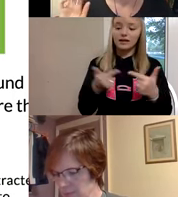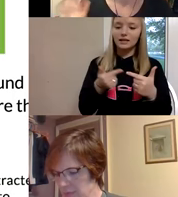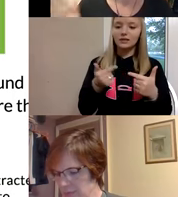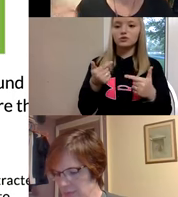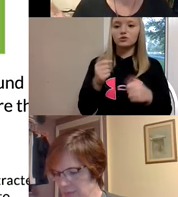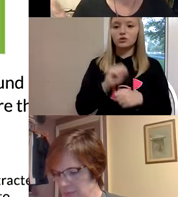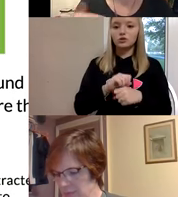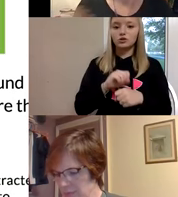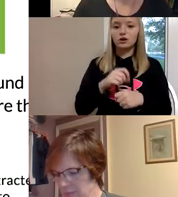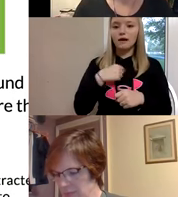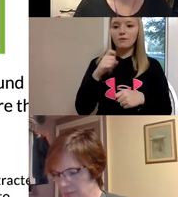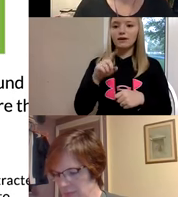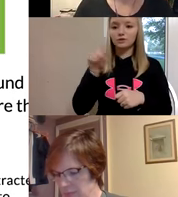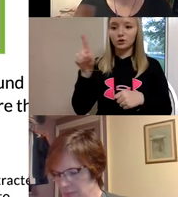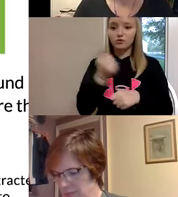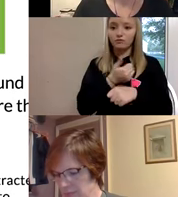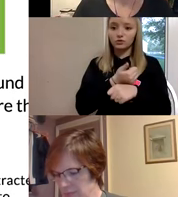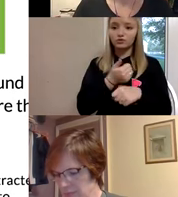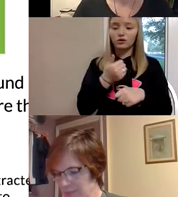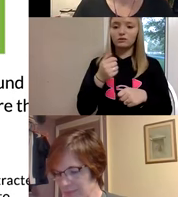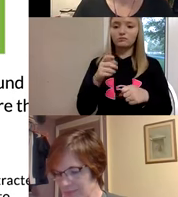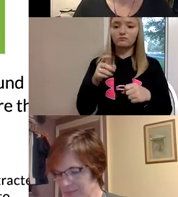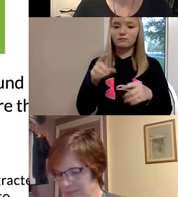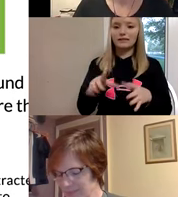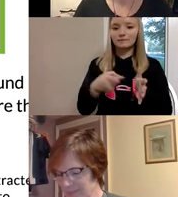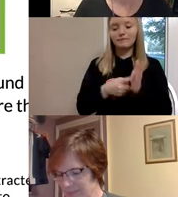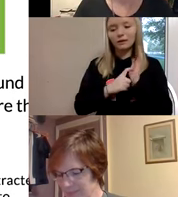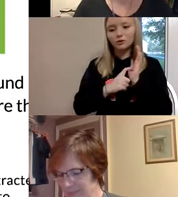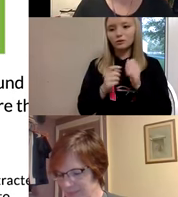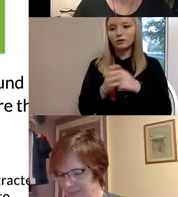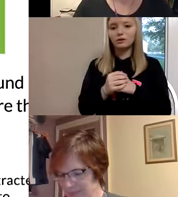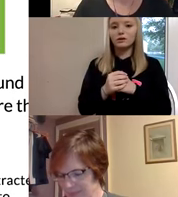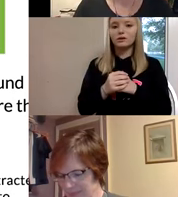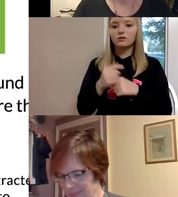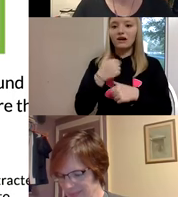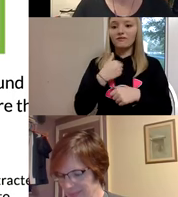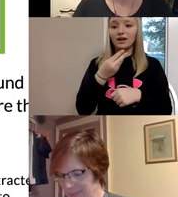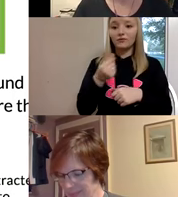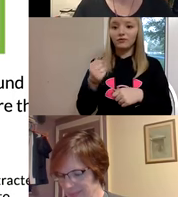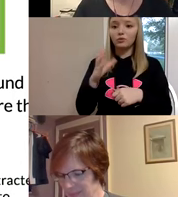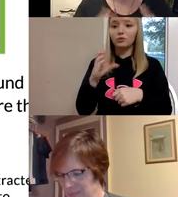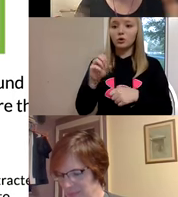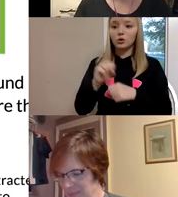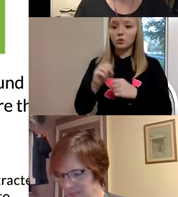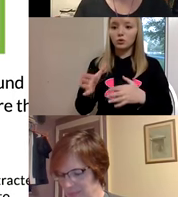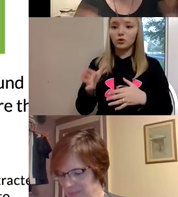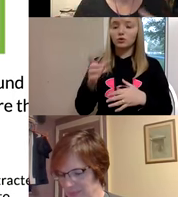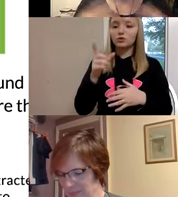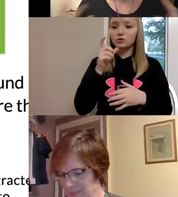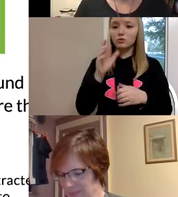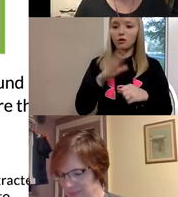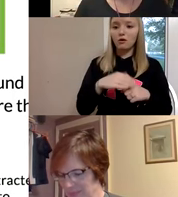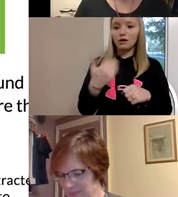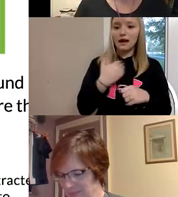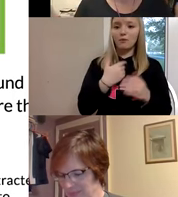would have to go for a drug test. It's just mandatory. So I have had a few coworkers who are on our oils team and